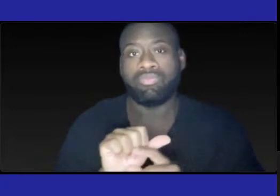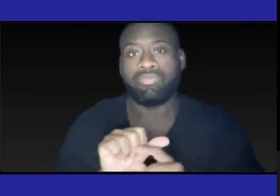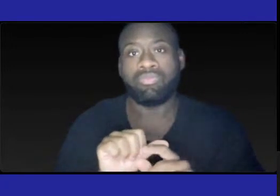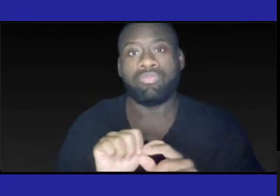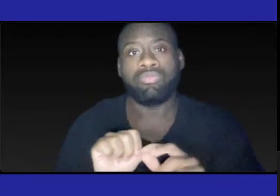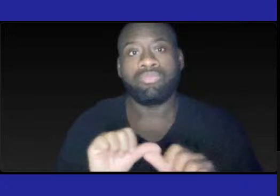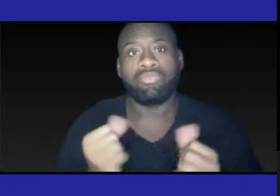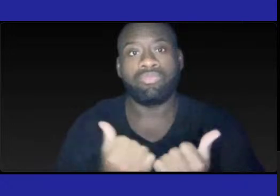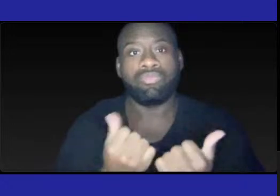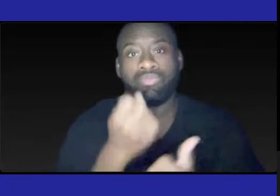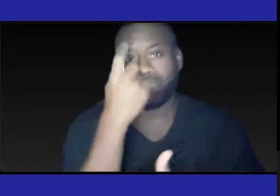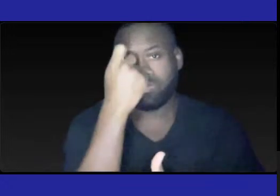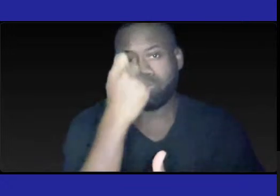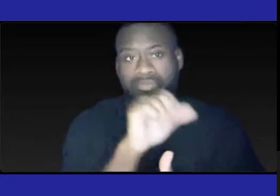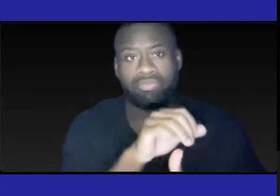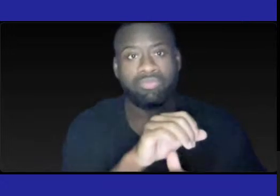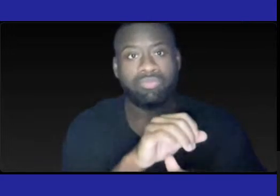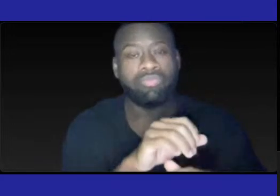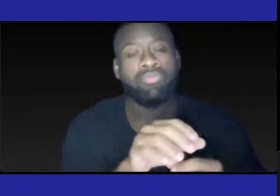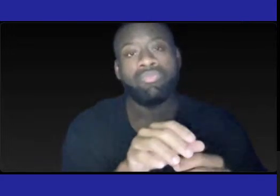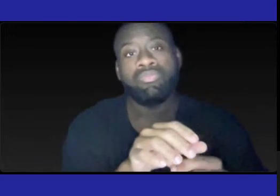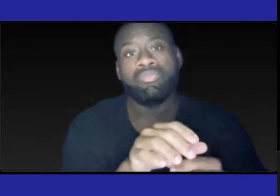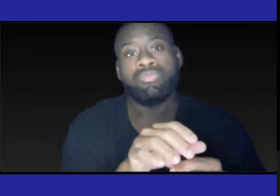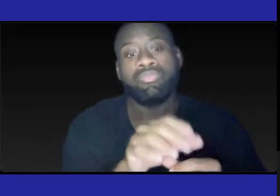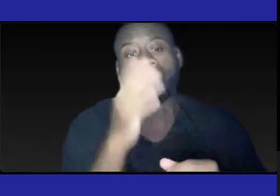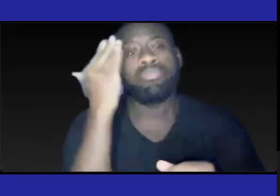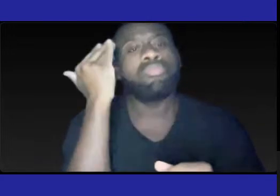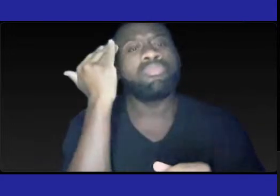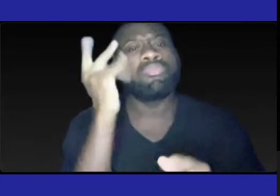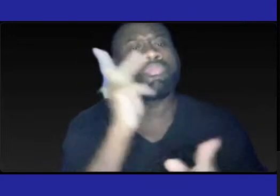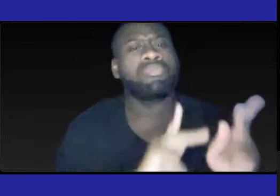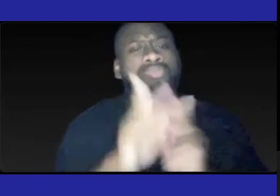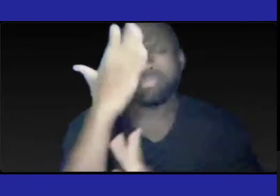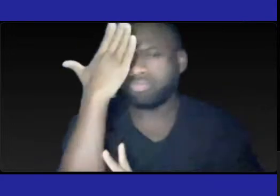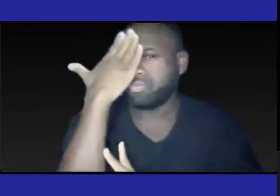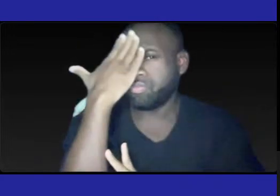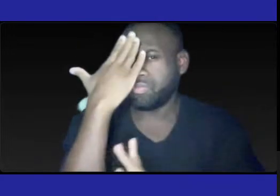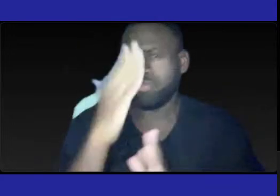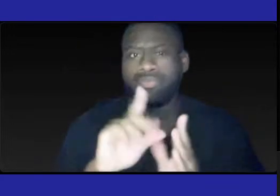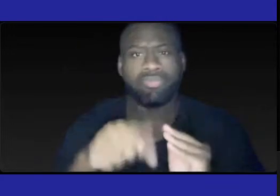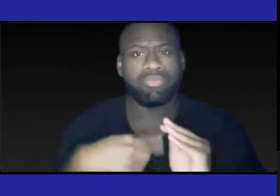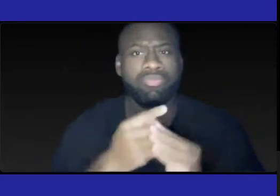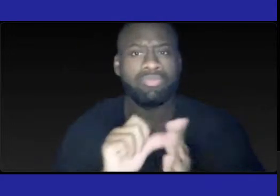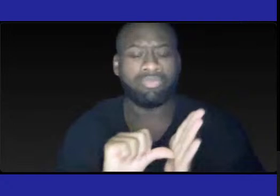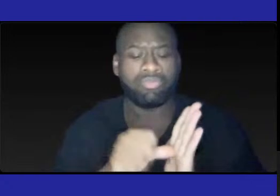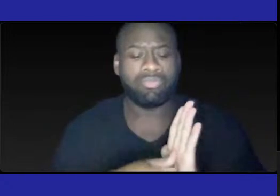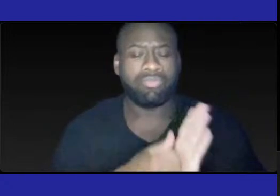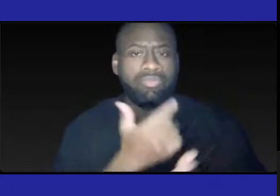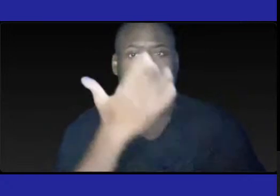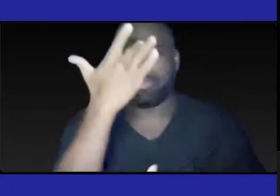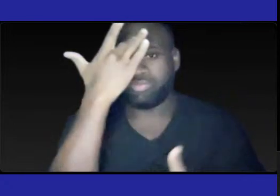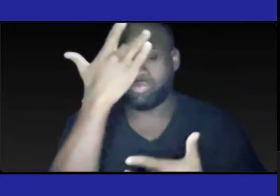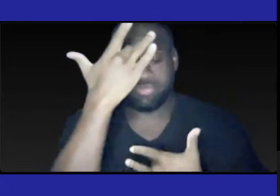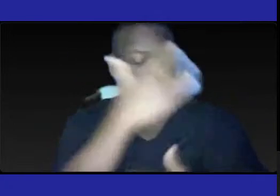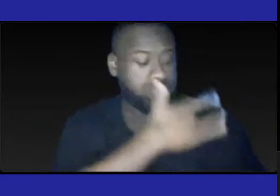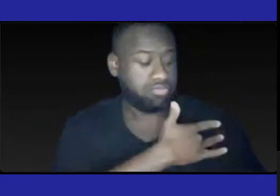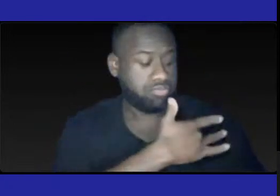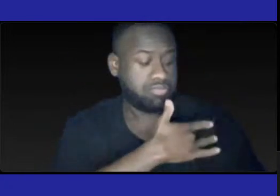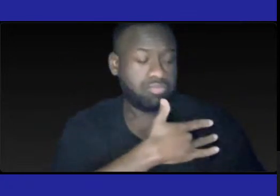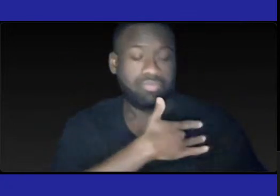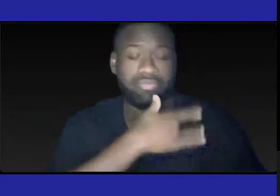to carry out and beyond so that people will be aware of these increased risks of heart disease. And we